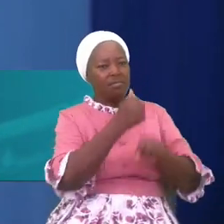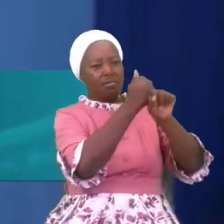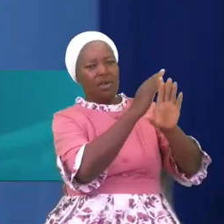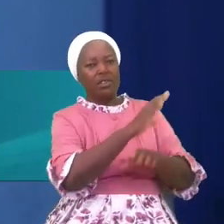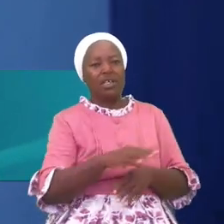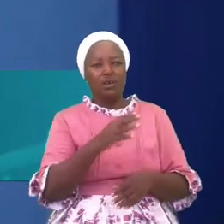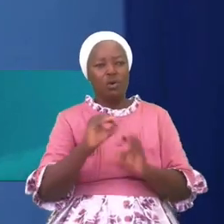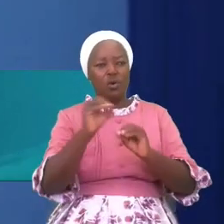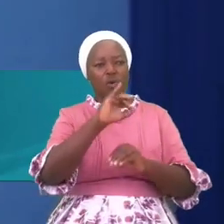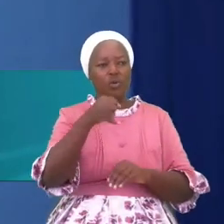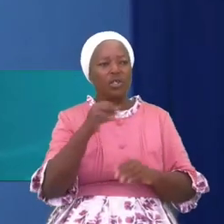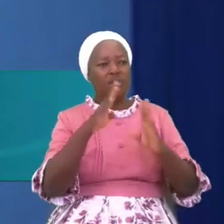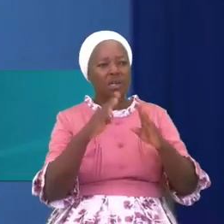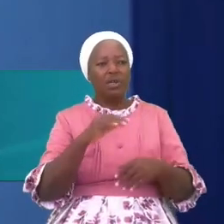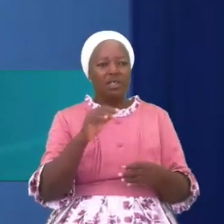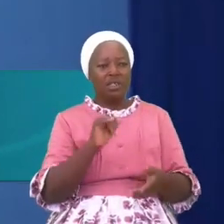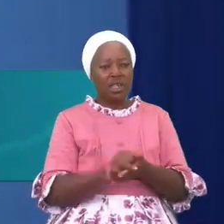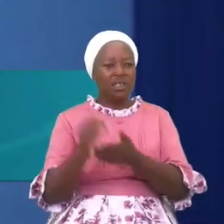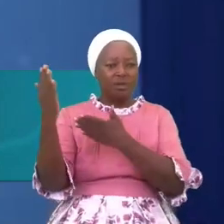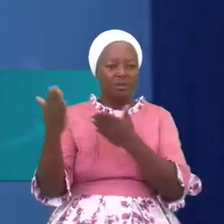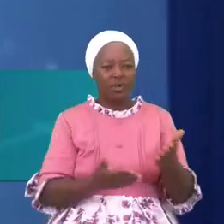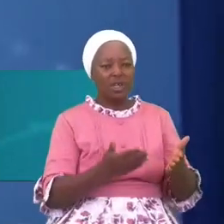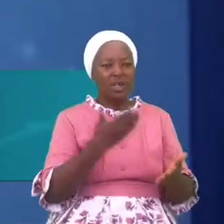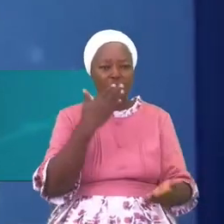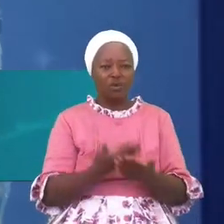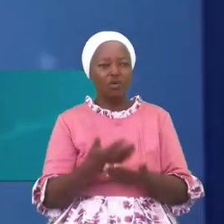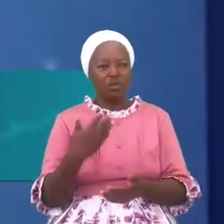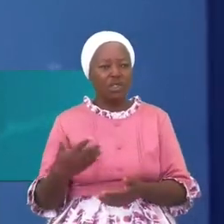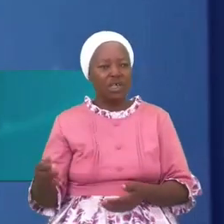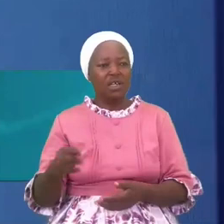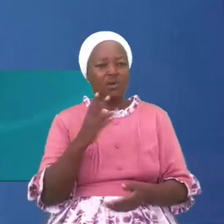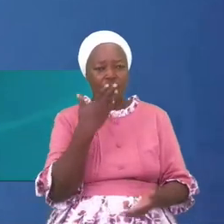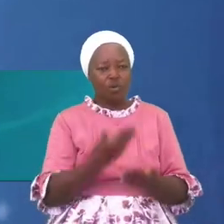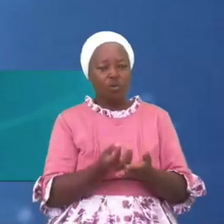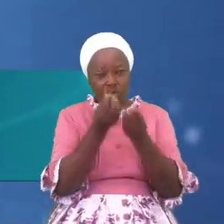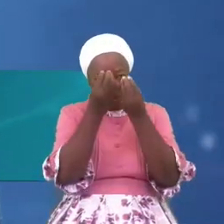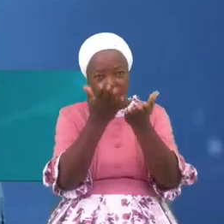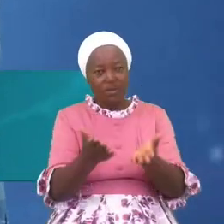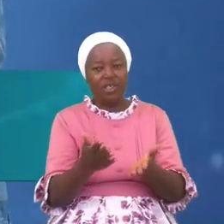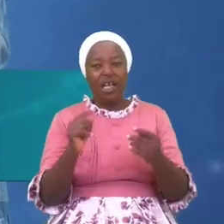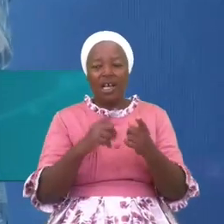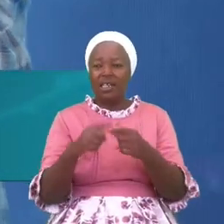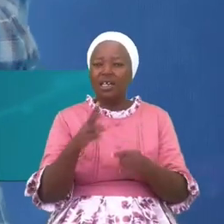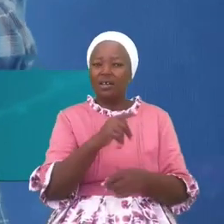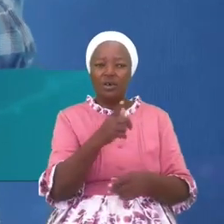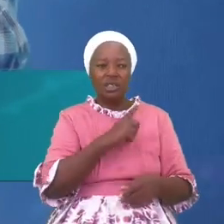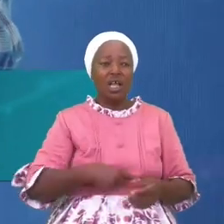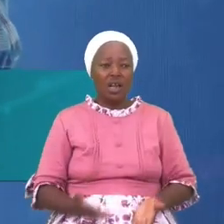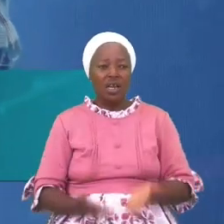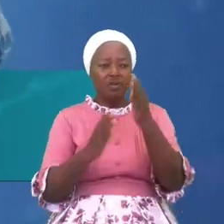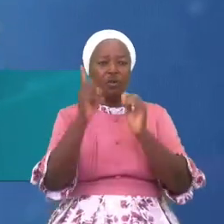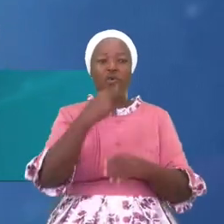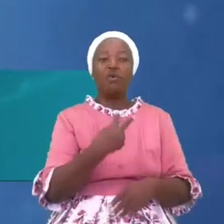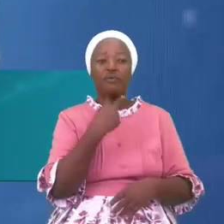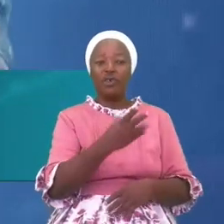good tidings, good news, gospel. Lift up thy voice and with strength lift it